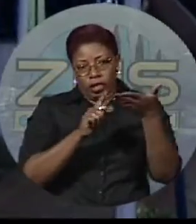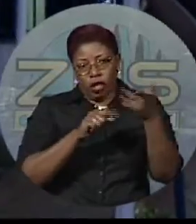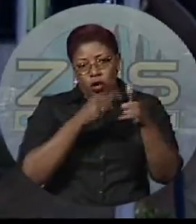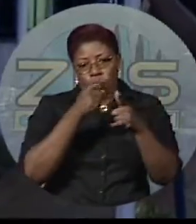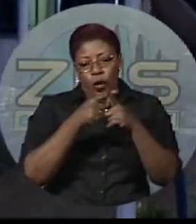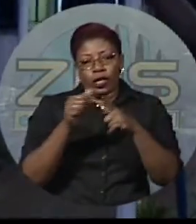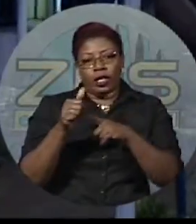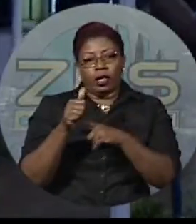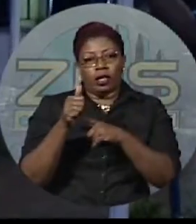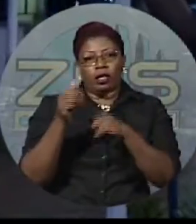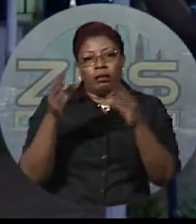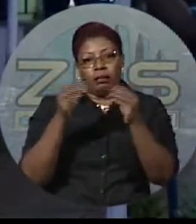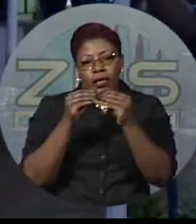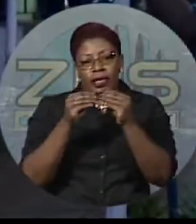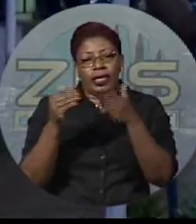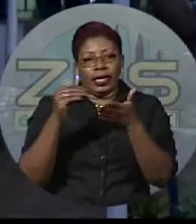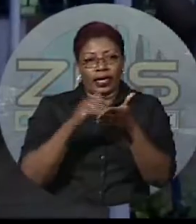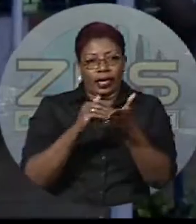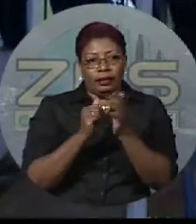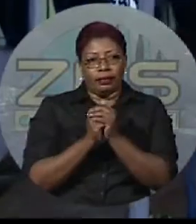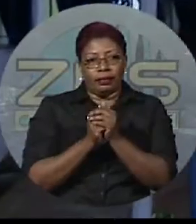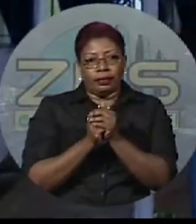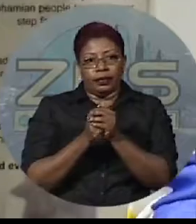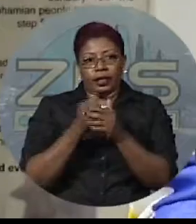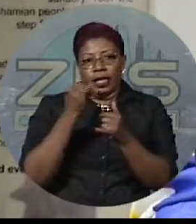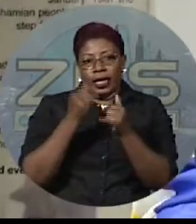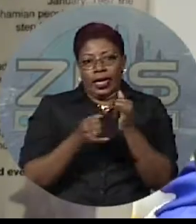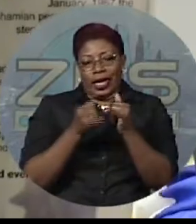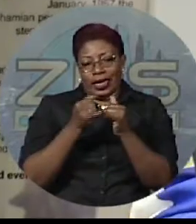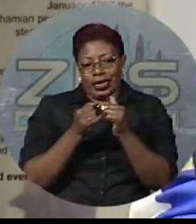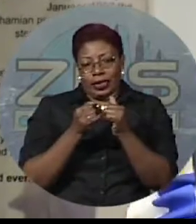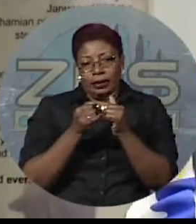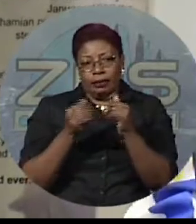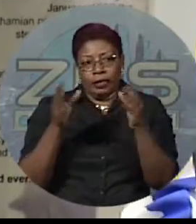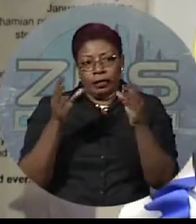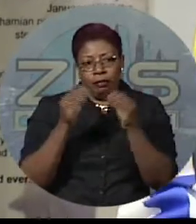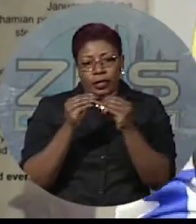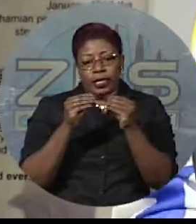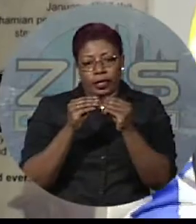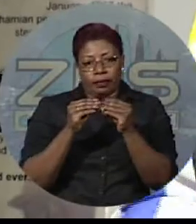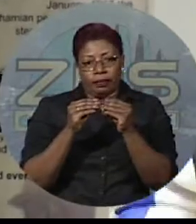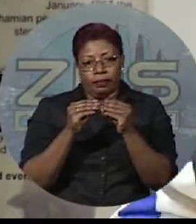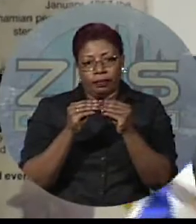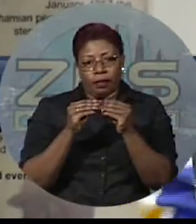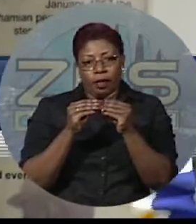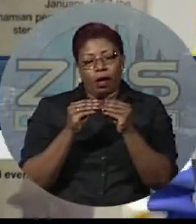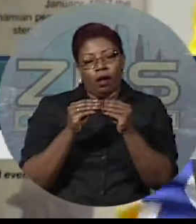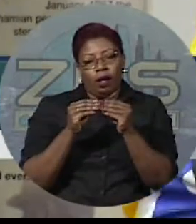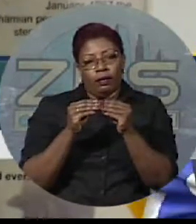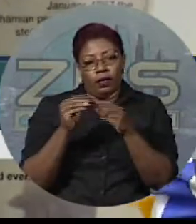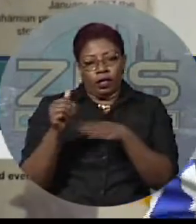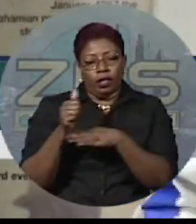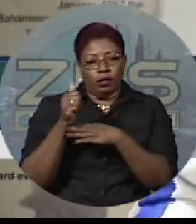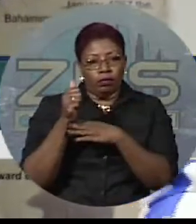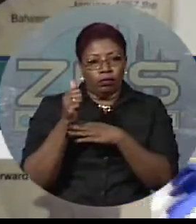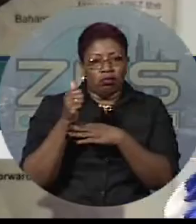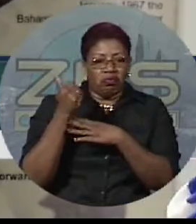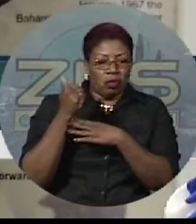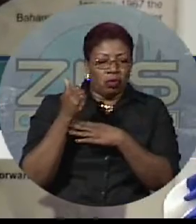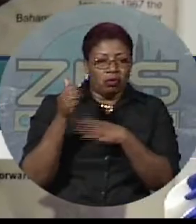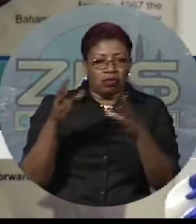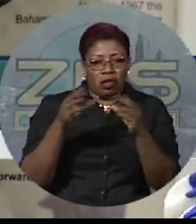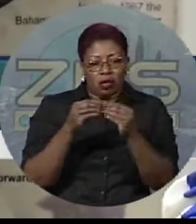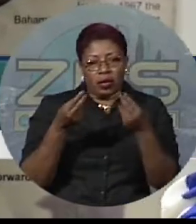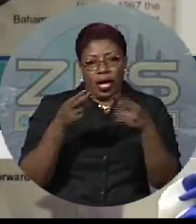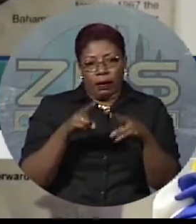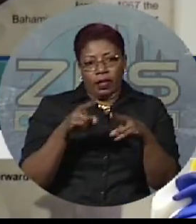General Council meets again. The last meeting of the National General Council will be held on the